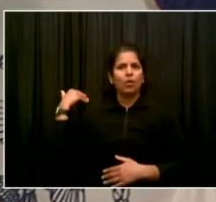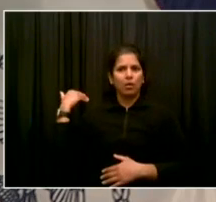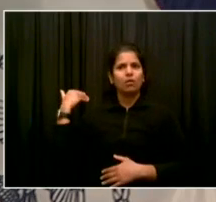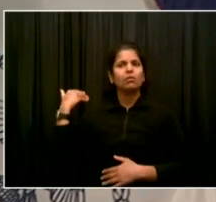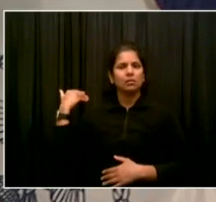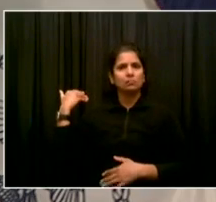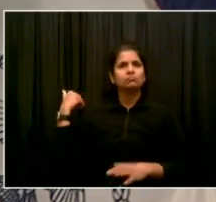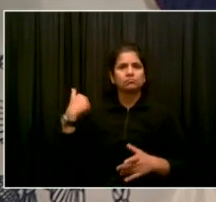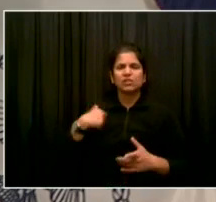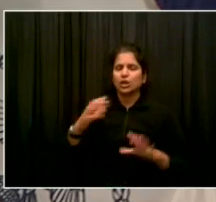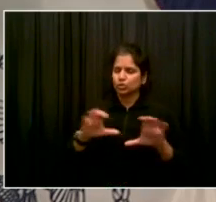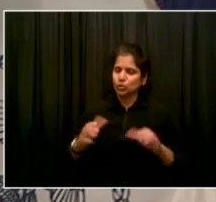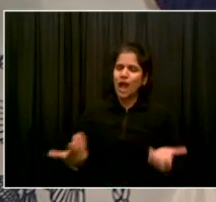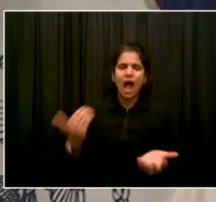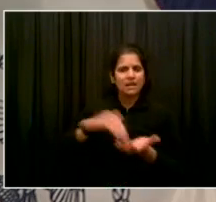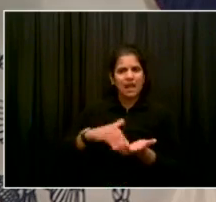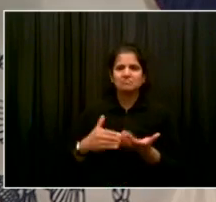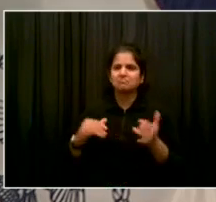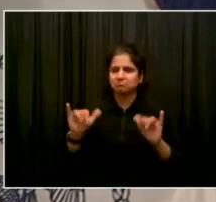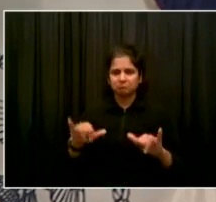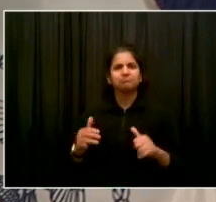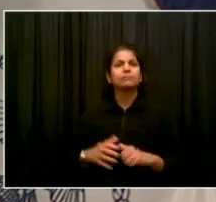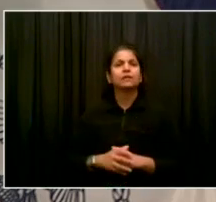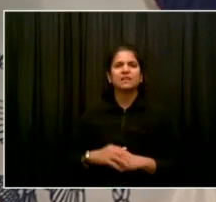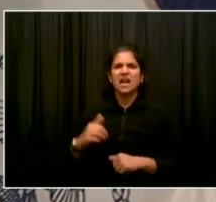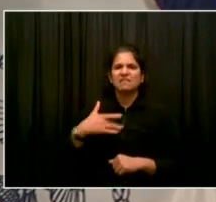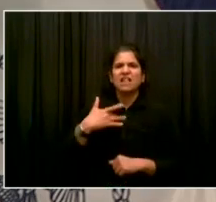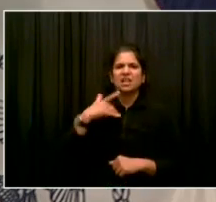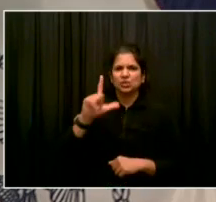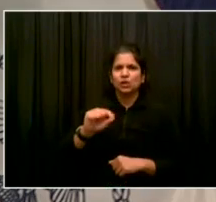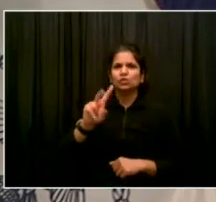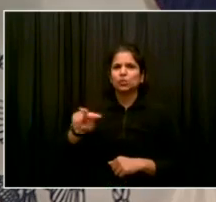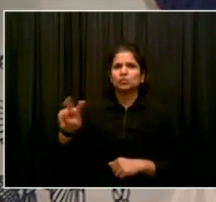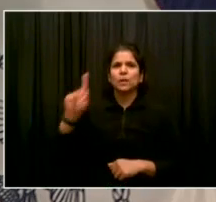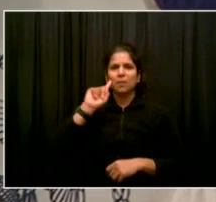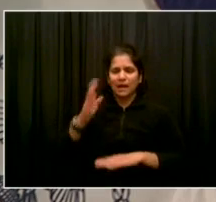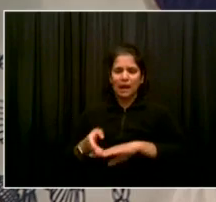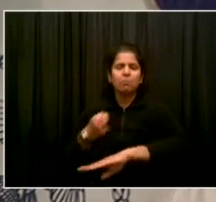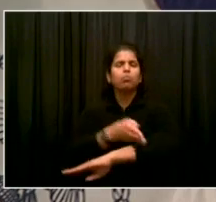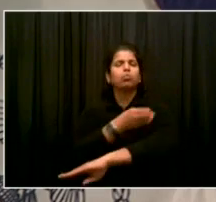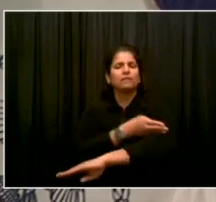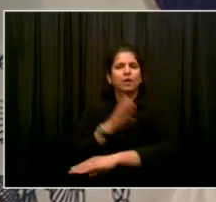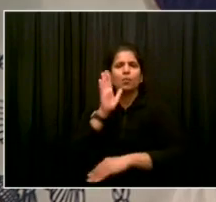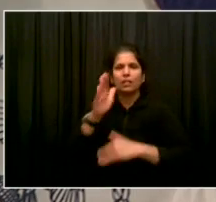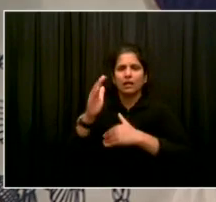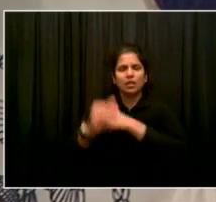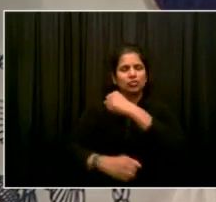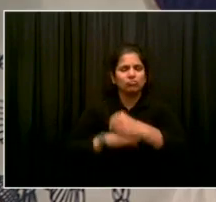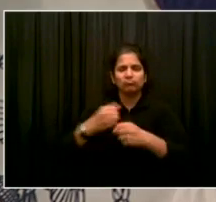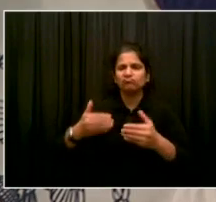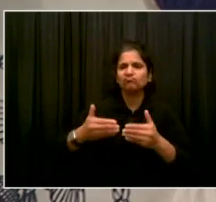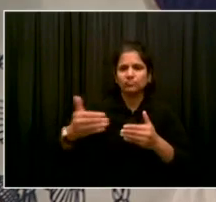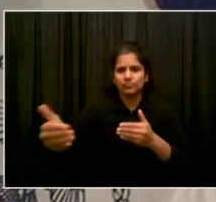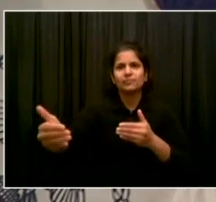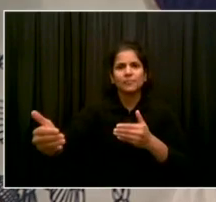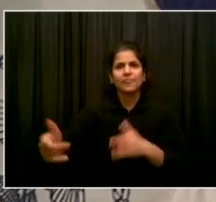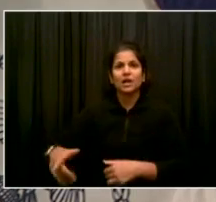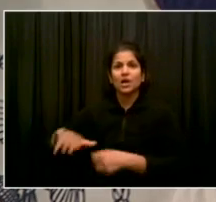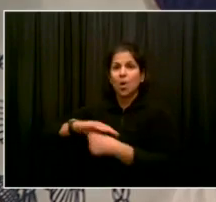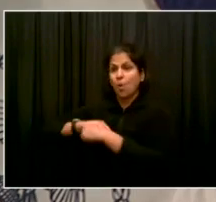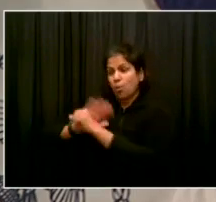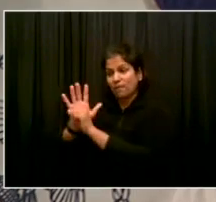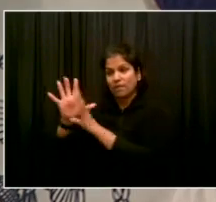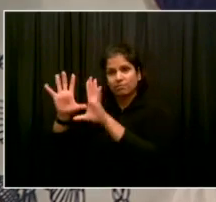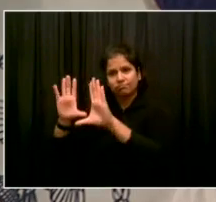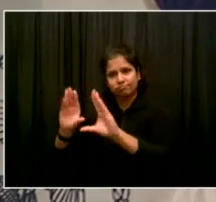think 2022 is going to be a better year, and we're going to come out of the COVID era, and that's going to help us a lot. Finishing, Dr. Katz, back to